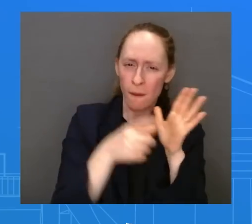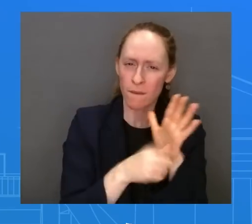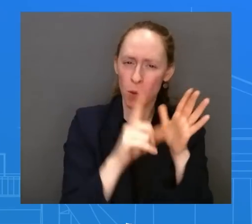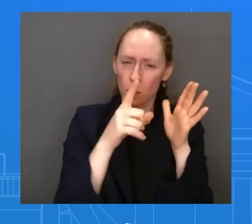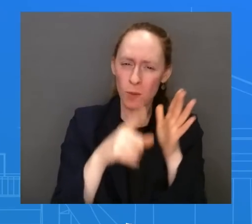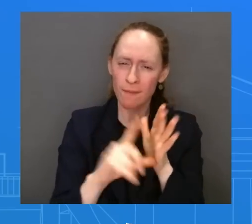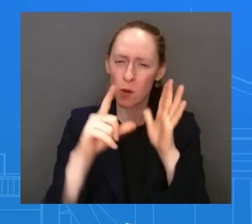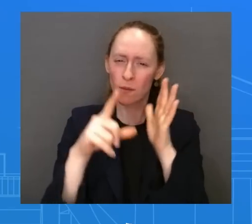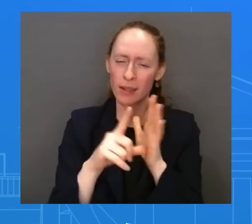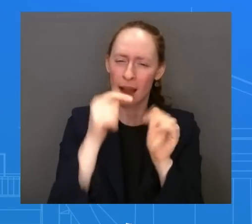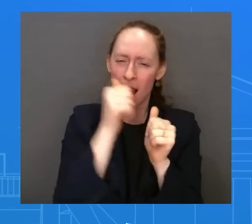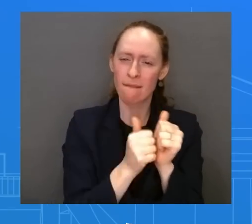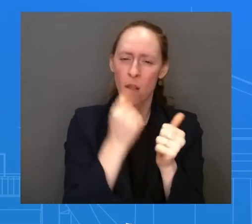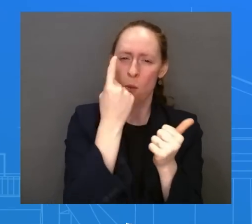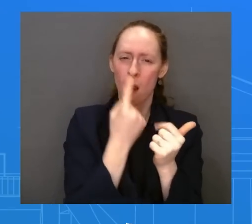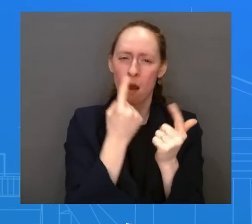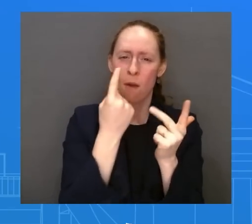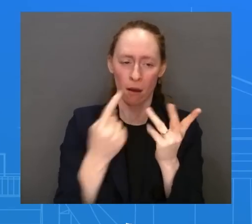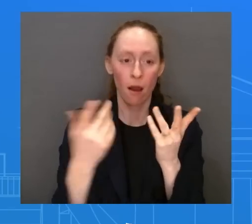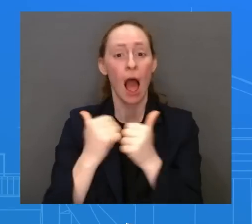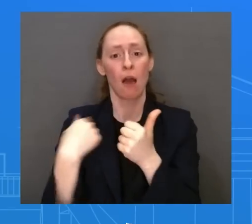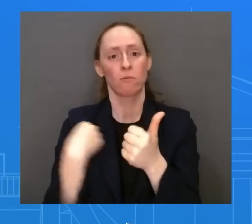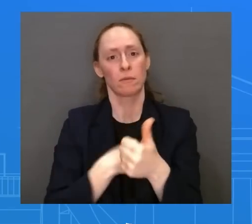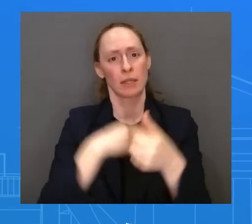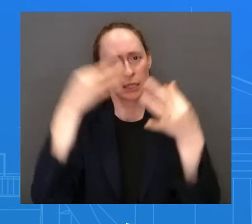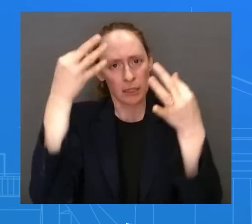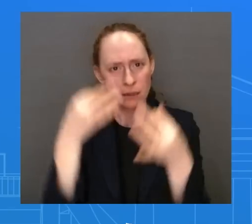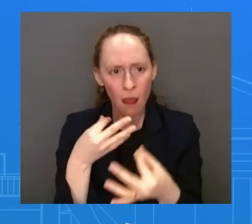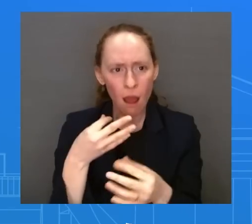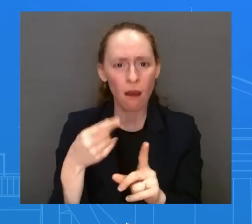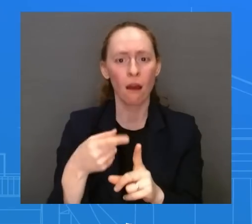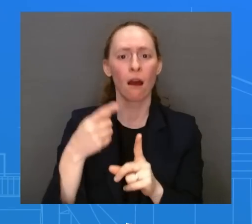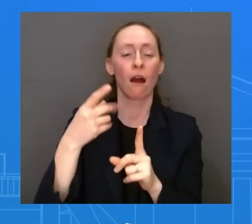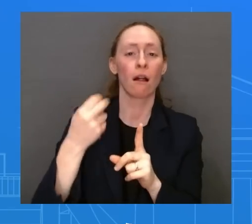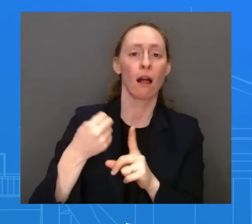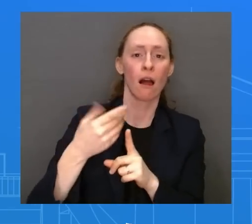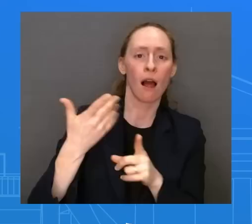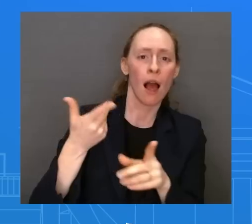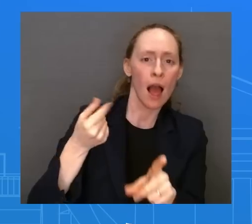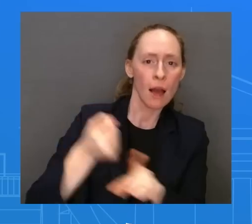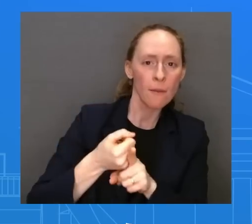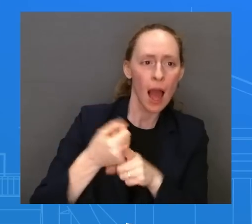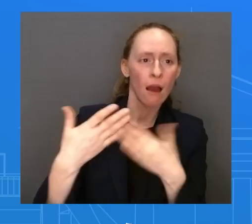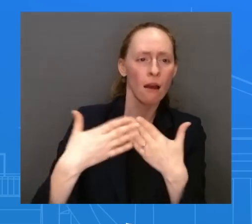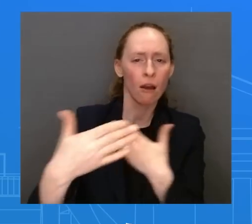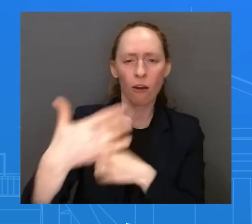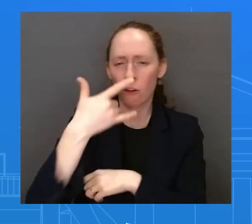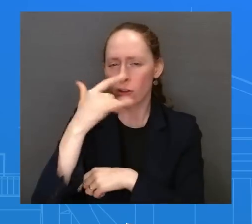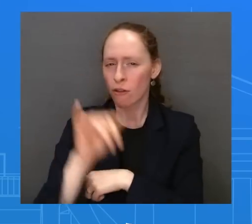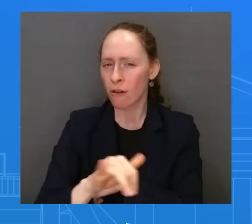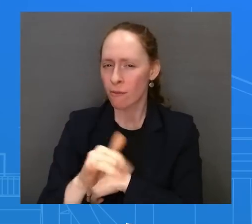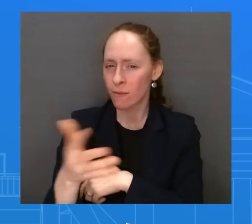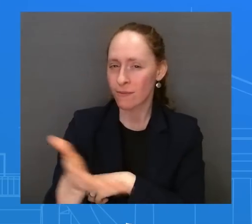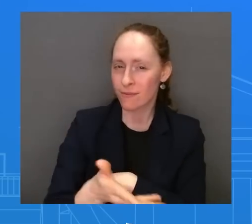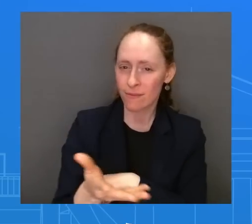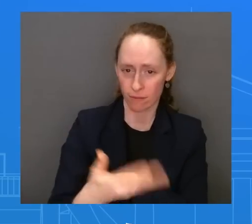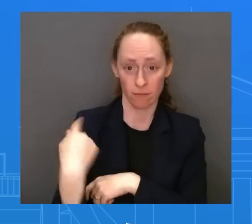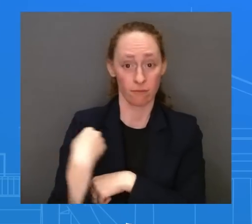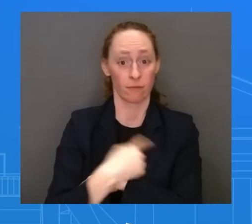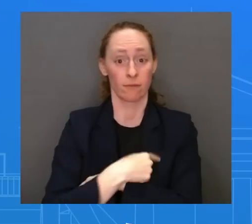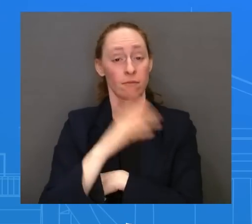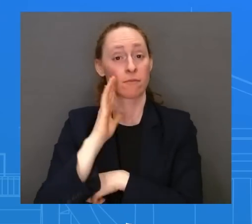they are making those reviews available to relevant committees in the Senate and in the house as previewed by secretaries blinken and Austin